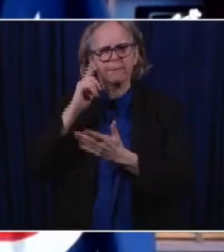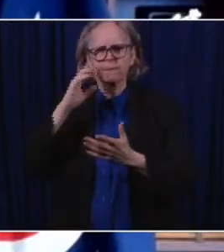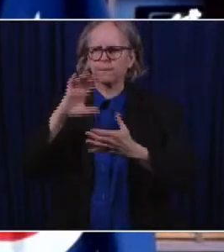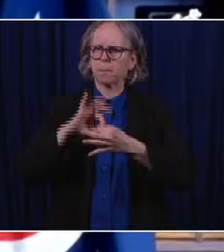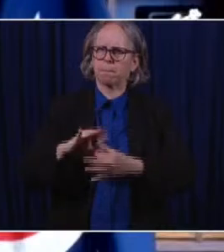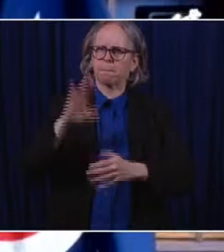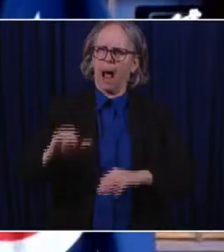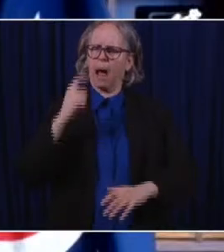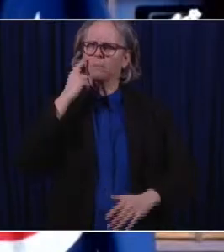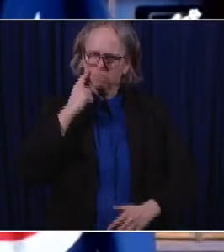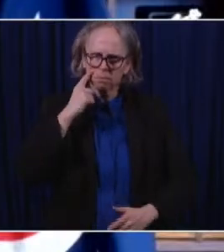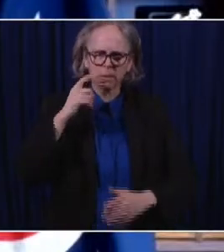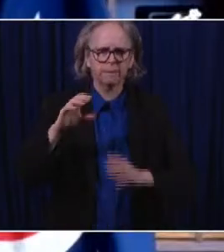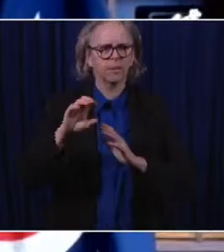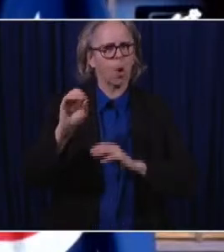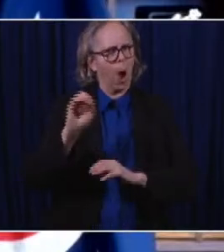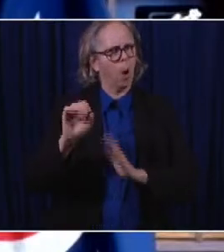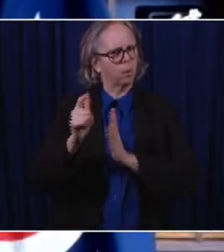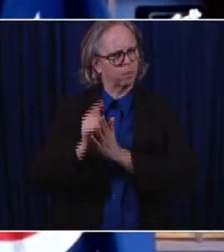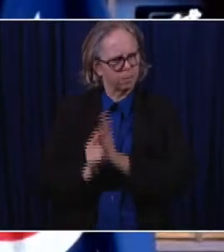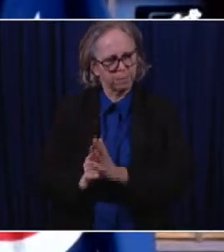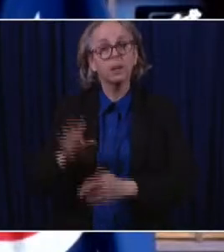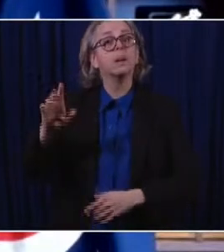work with the schools to make sure that we can